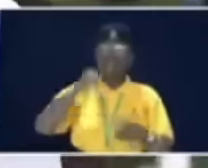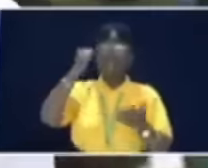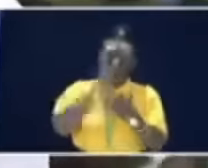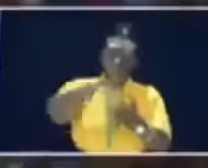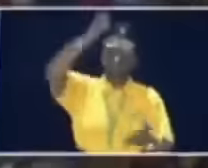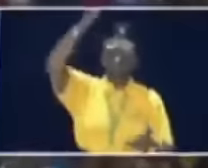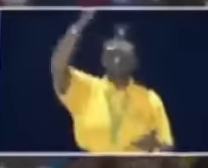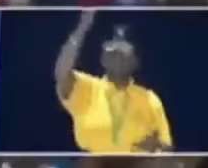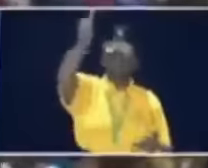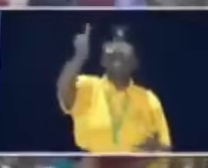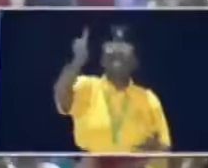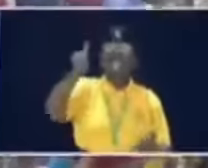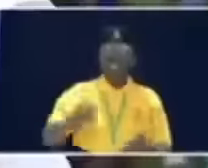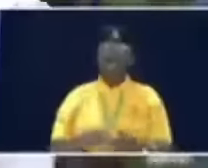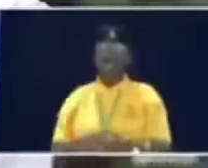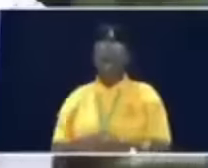Amen.